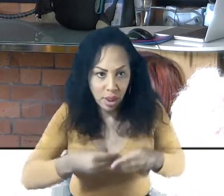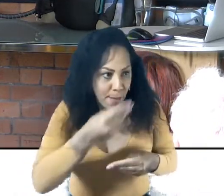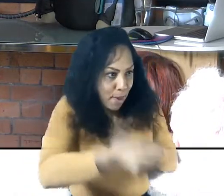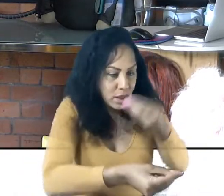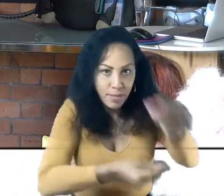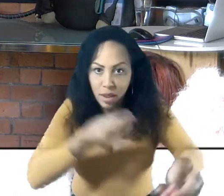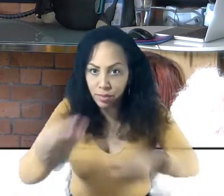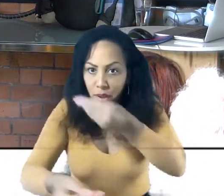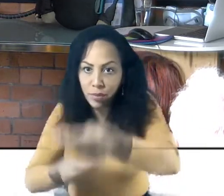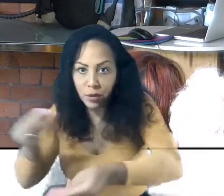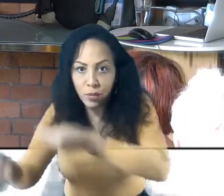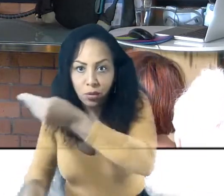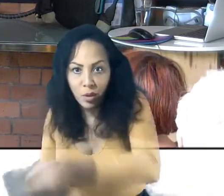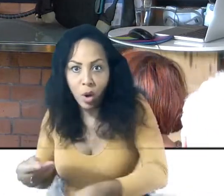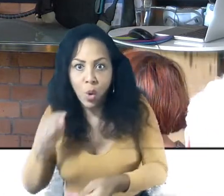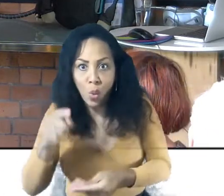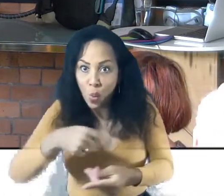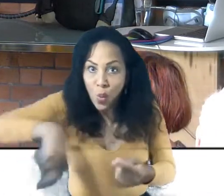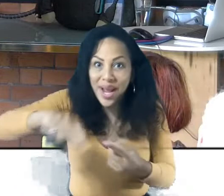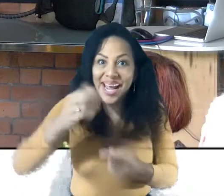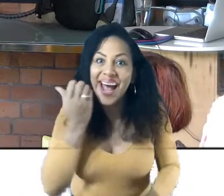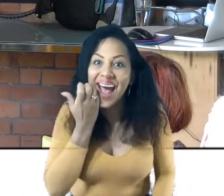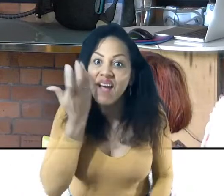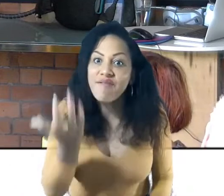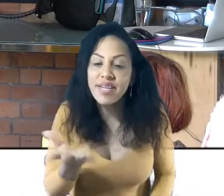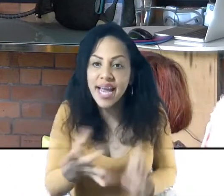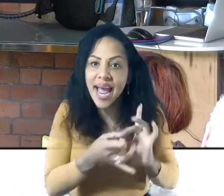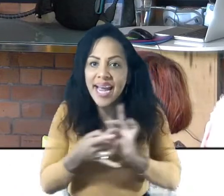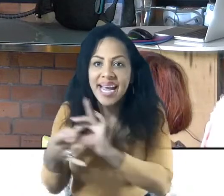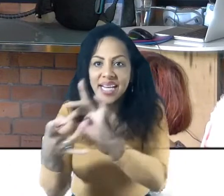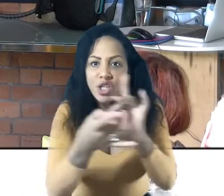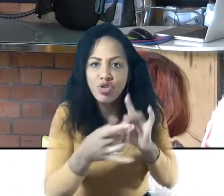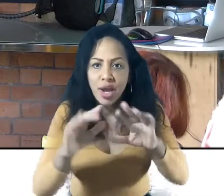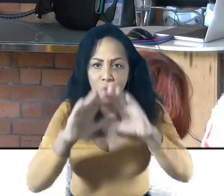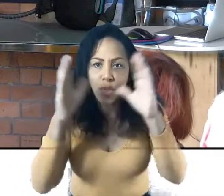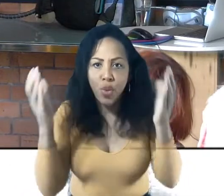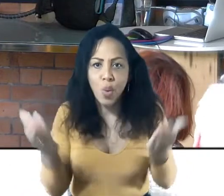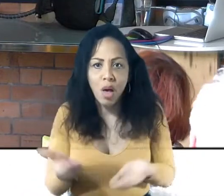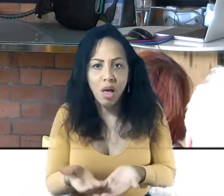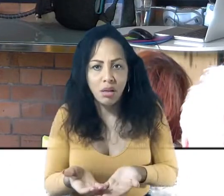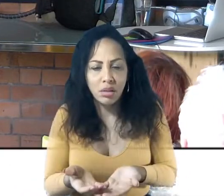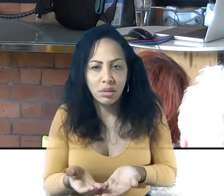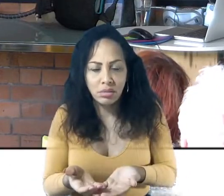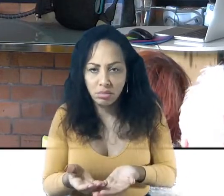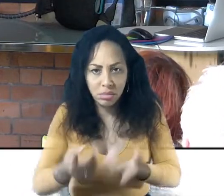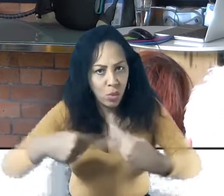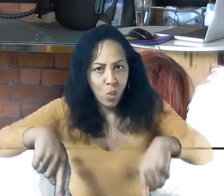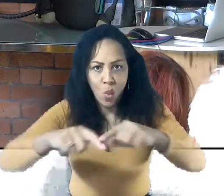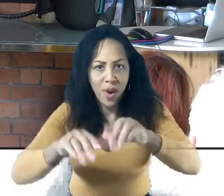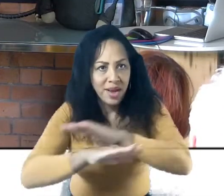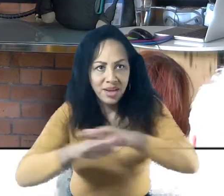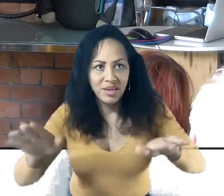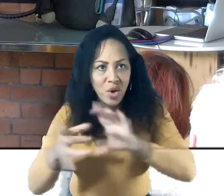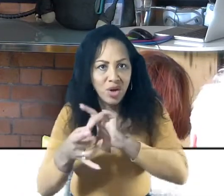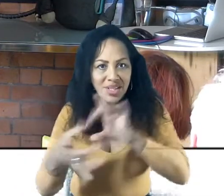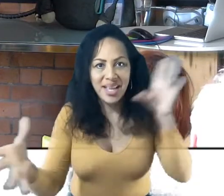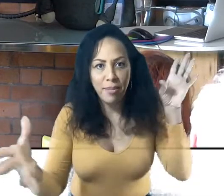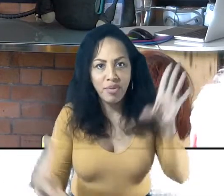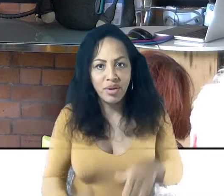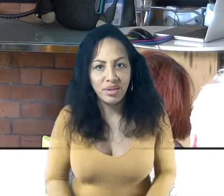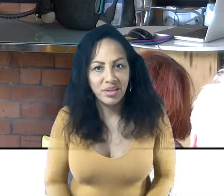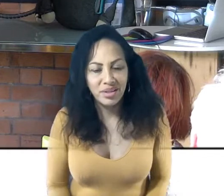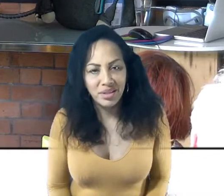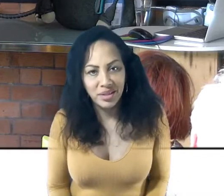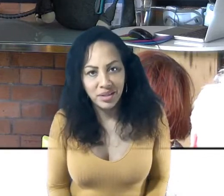interactions with the world around us, and that so actually we're not separate. And you know, and as you may know, you know that